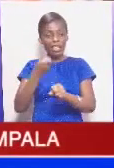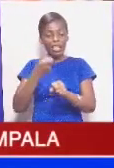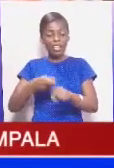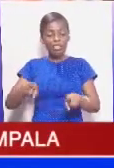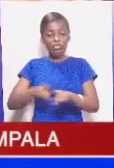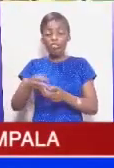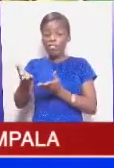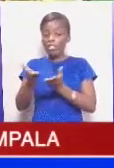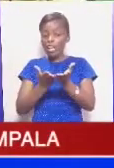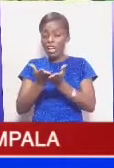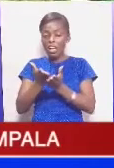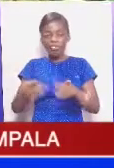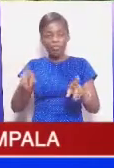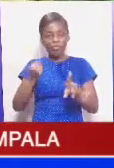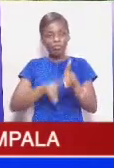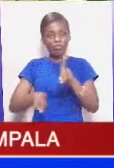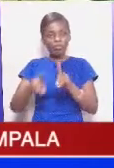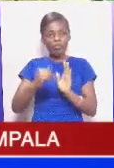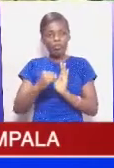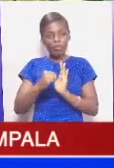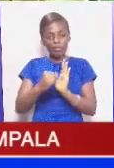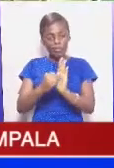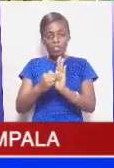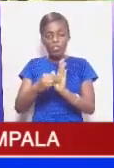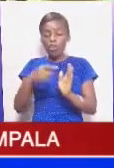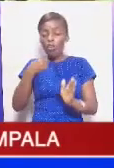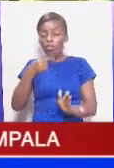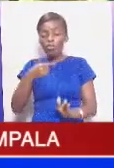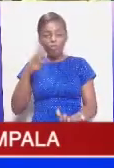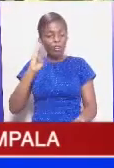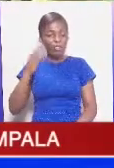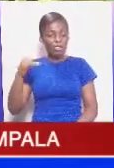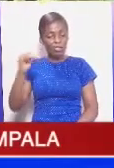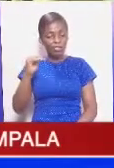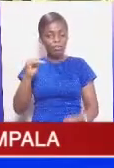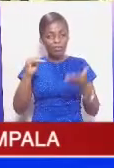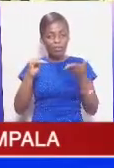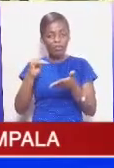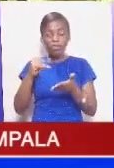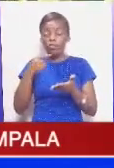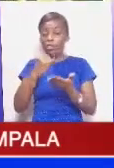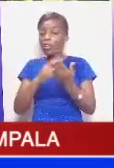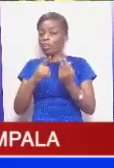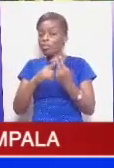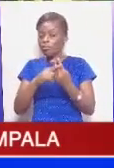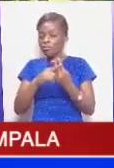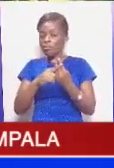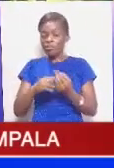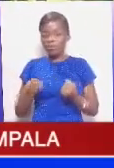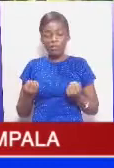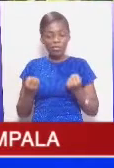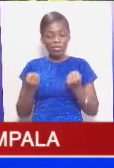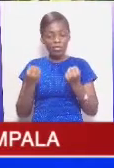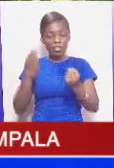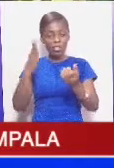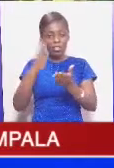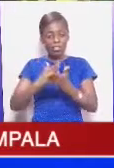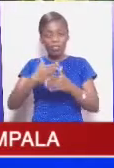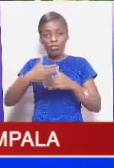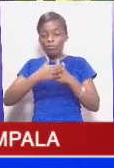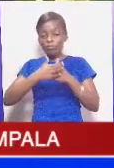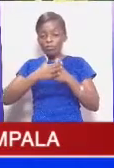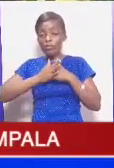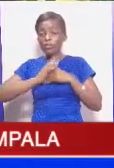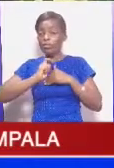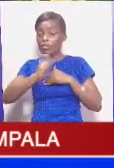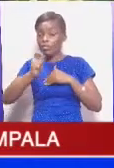bantu obuweereza. Abantu abo naddala abaali ku mwanje nnyo be ba clients baffe abali HIV positive. Emmotoka baagaana okutambula